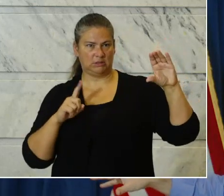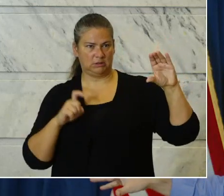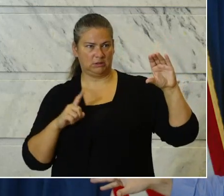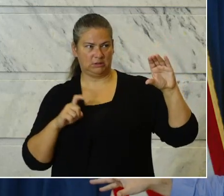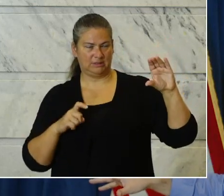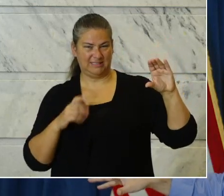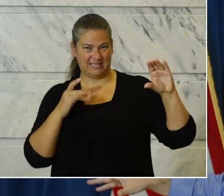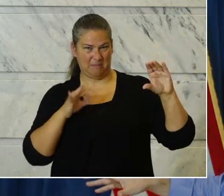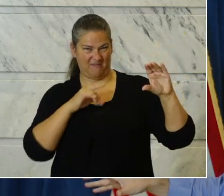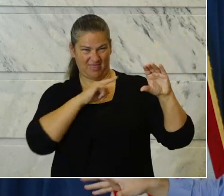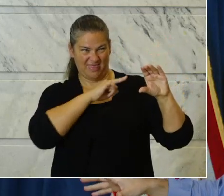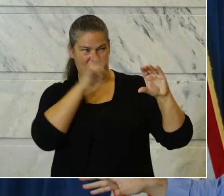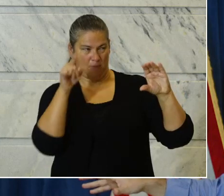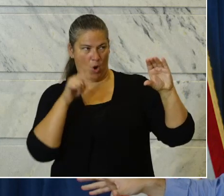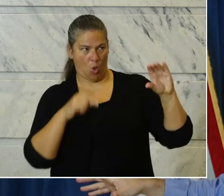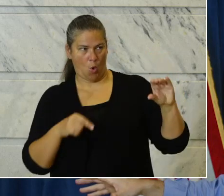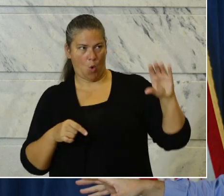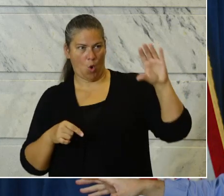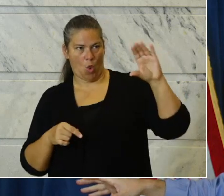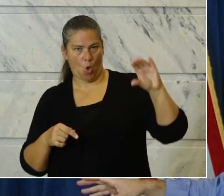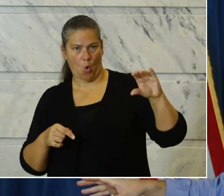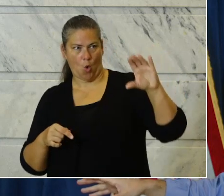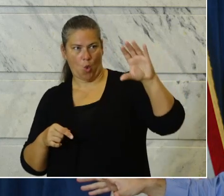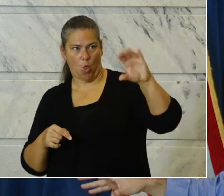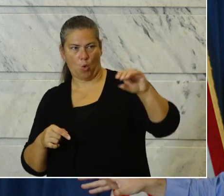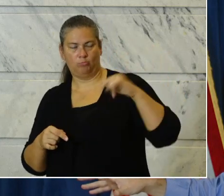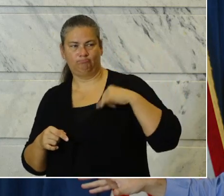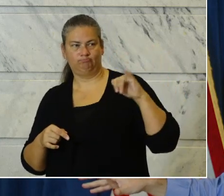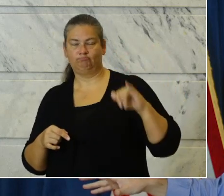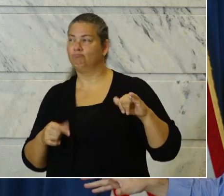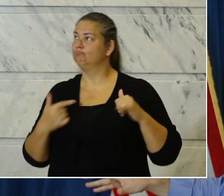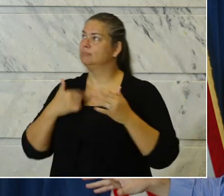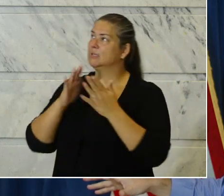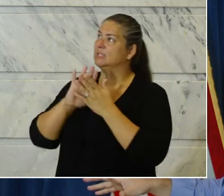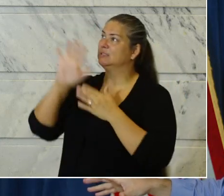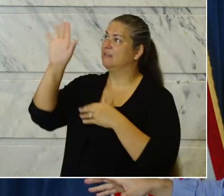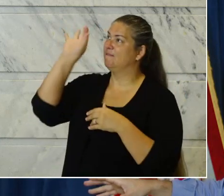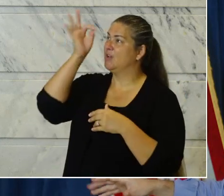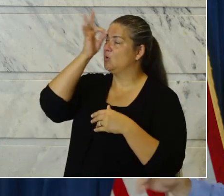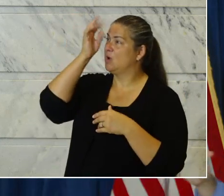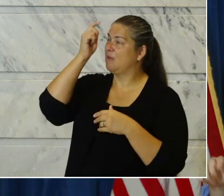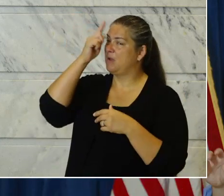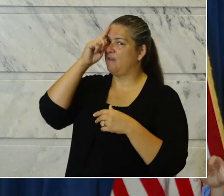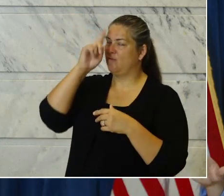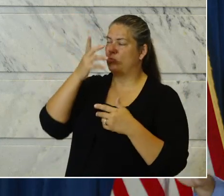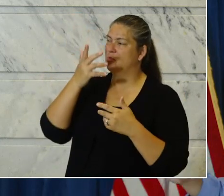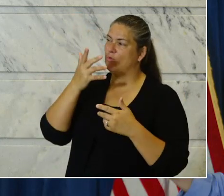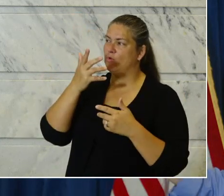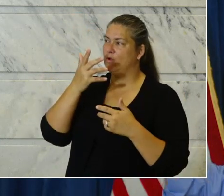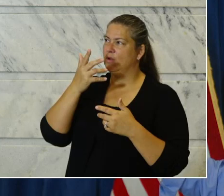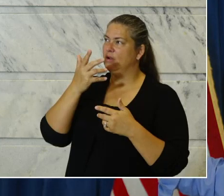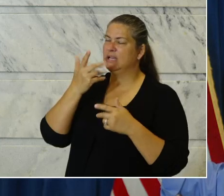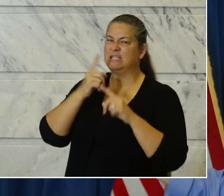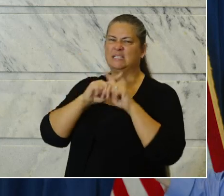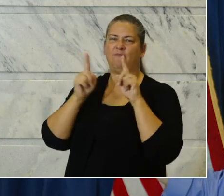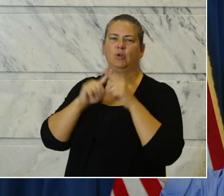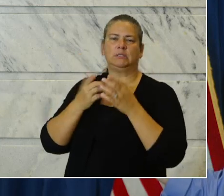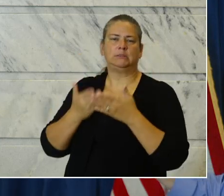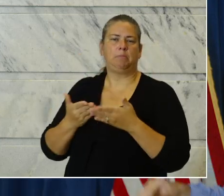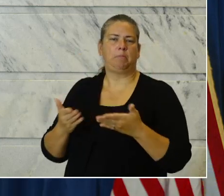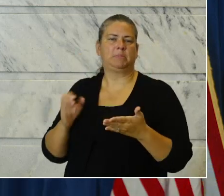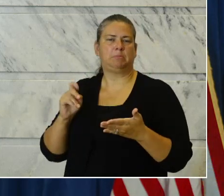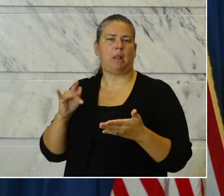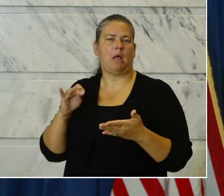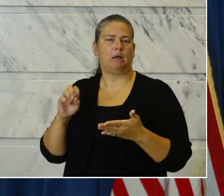many of those platforms. We made a request to the federal government for a half a dozen, if not more, different supplies